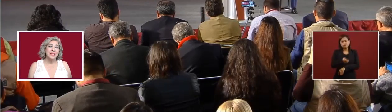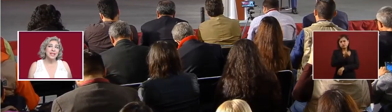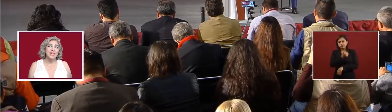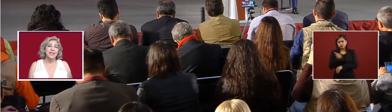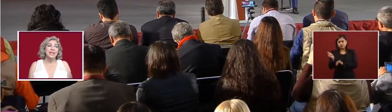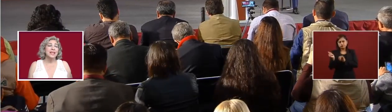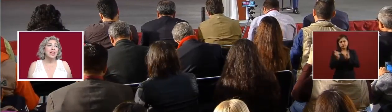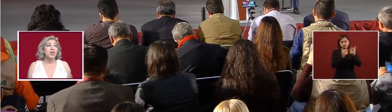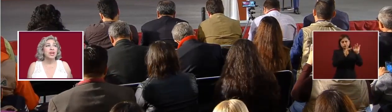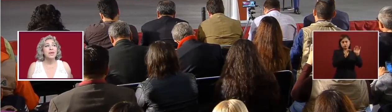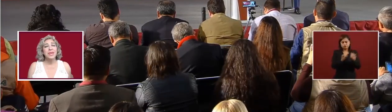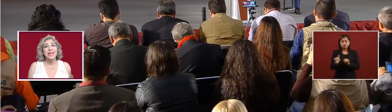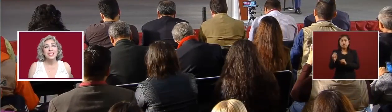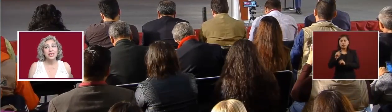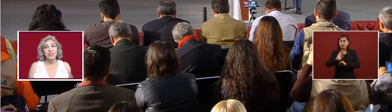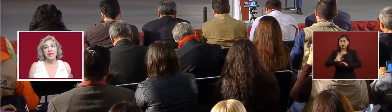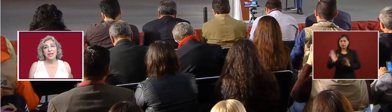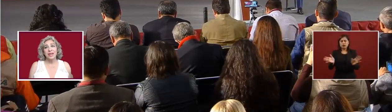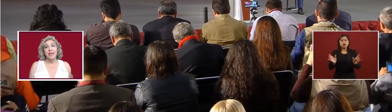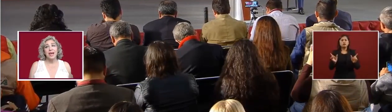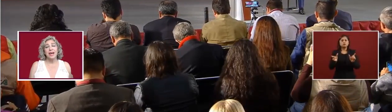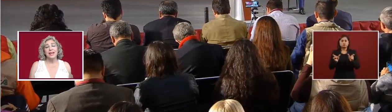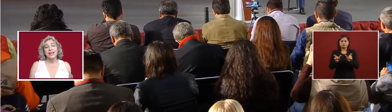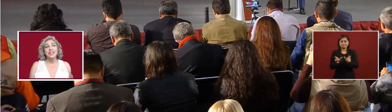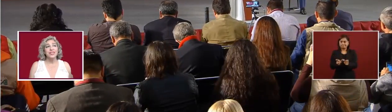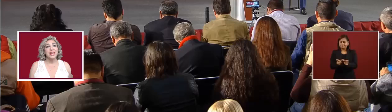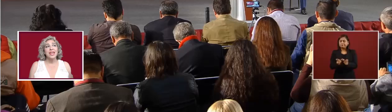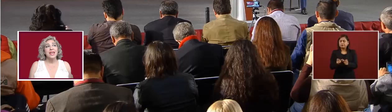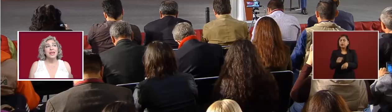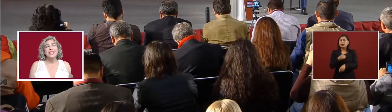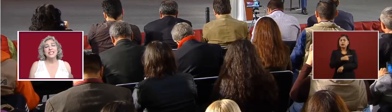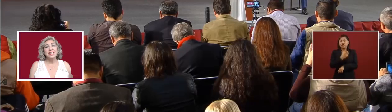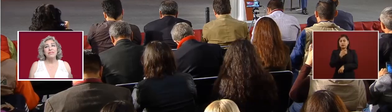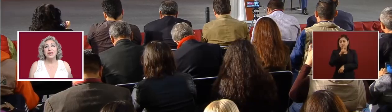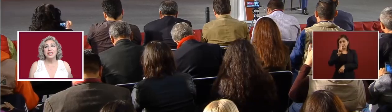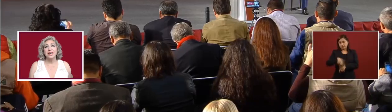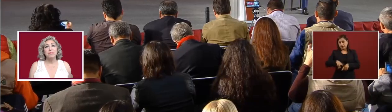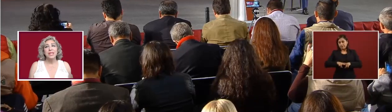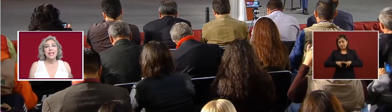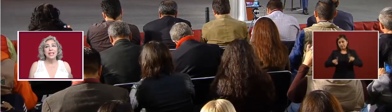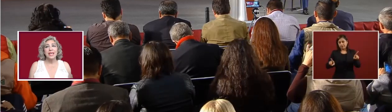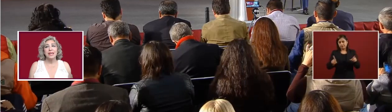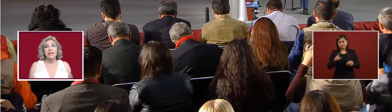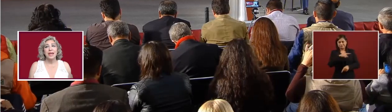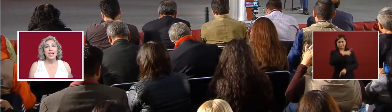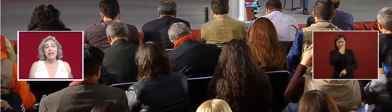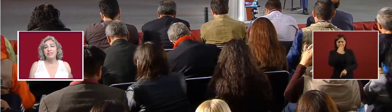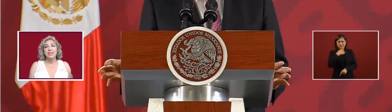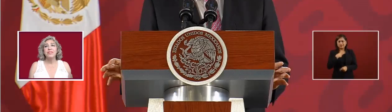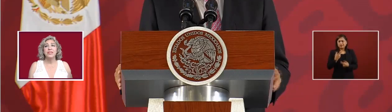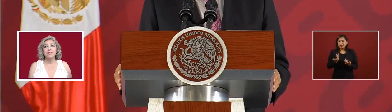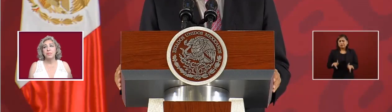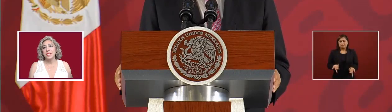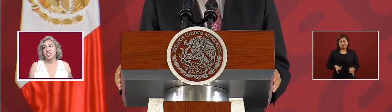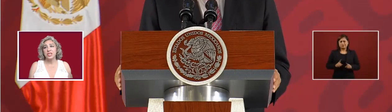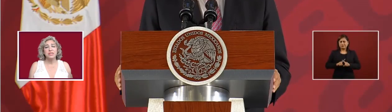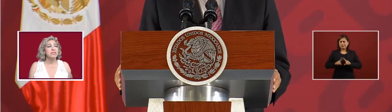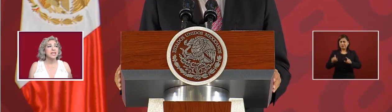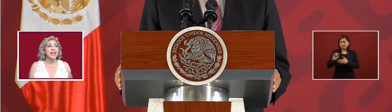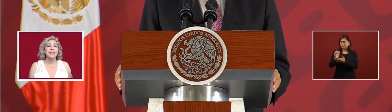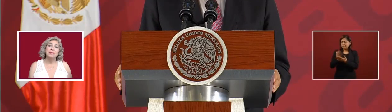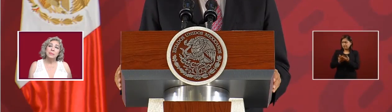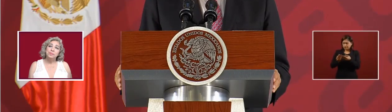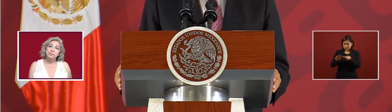transiting or coming into the country. It's different completely. I have different information,